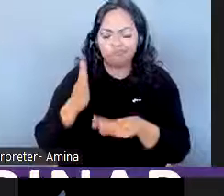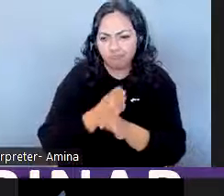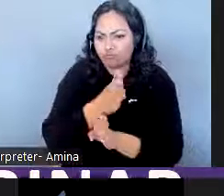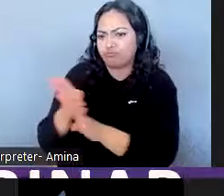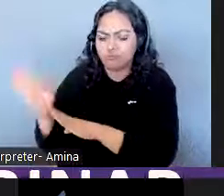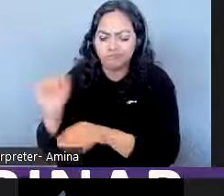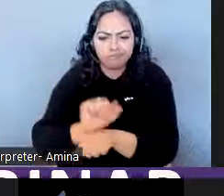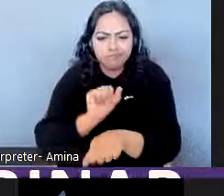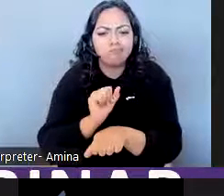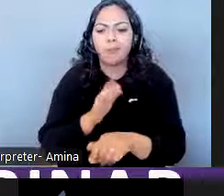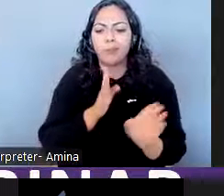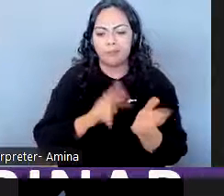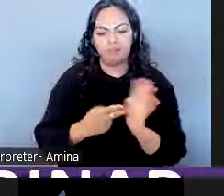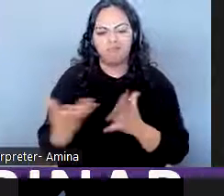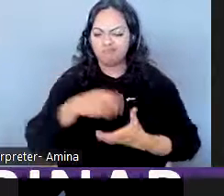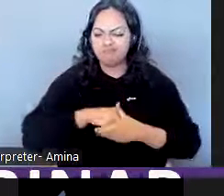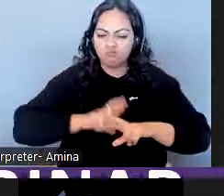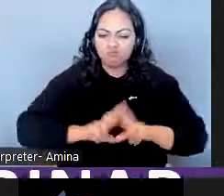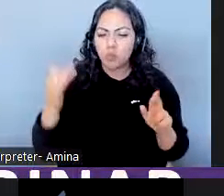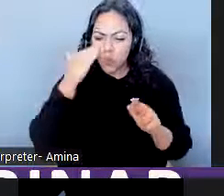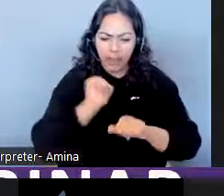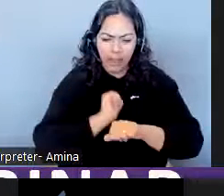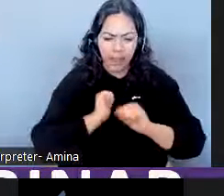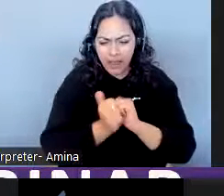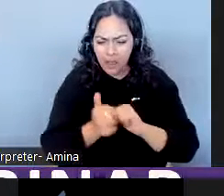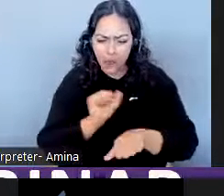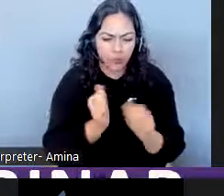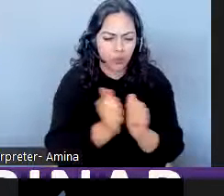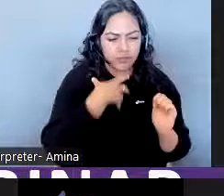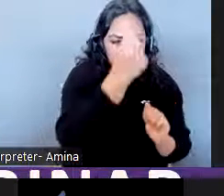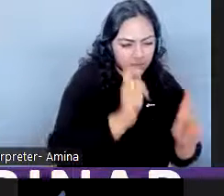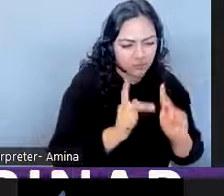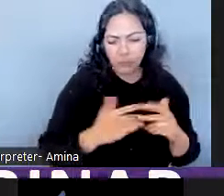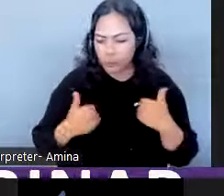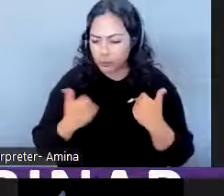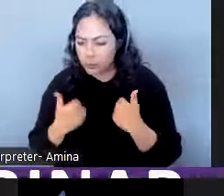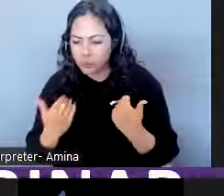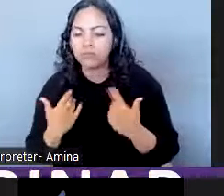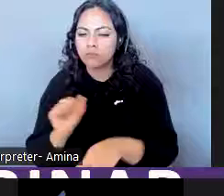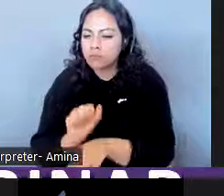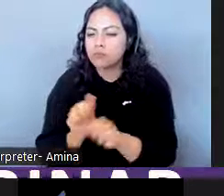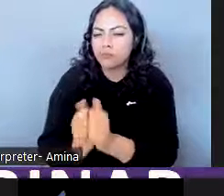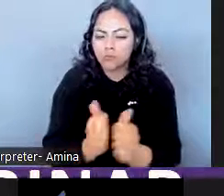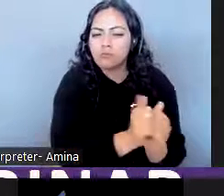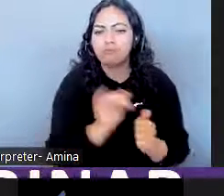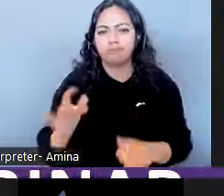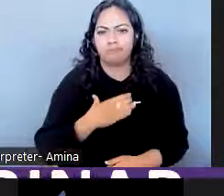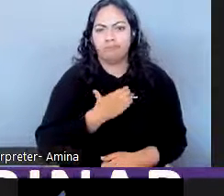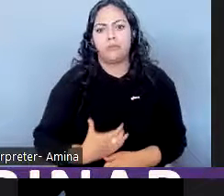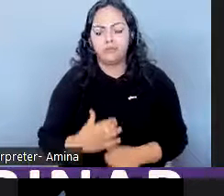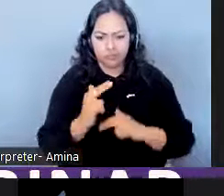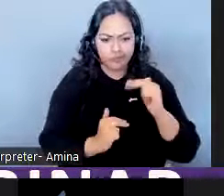with seniors and youth. And she brings much passion in her building capacity